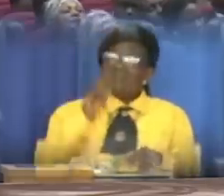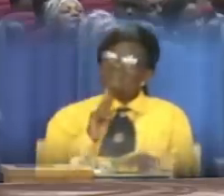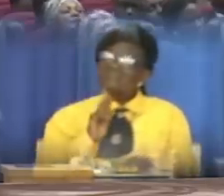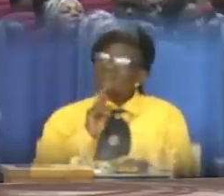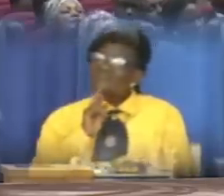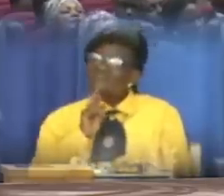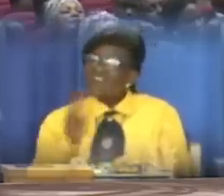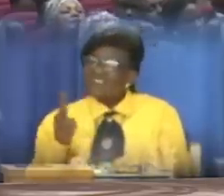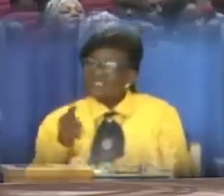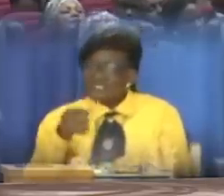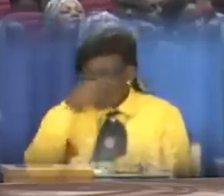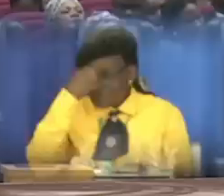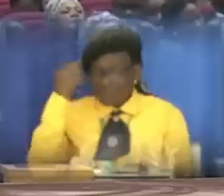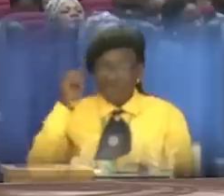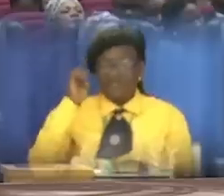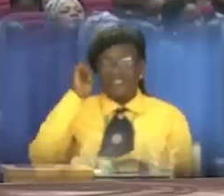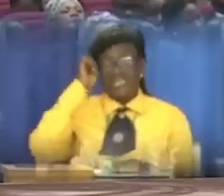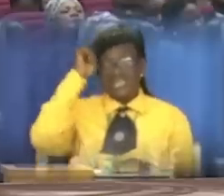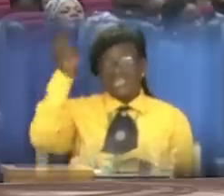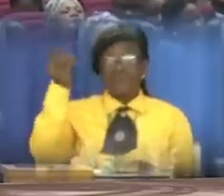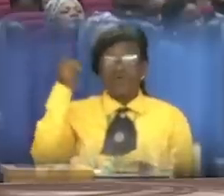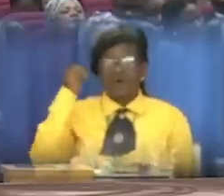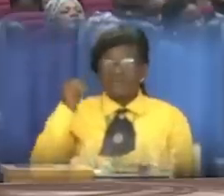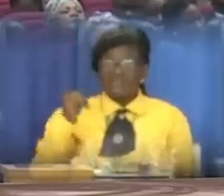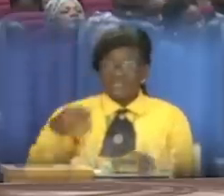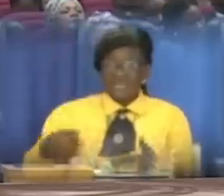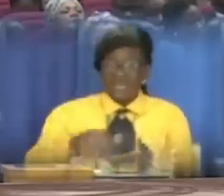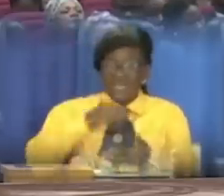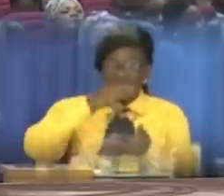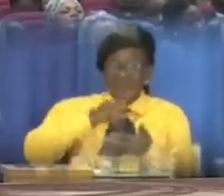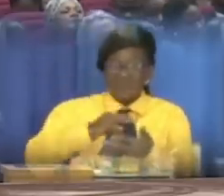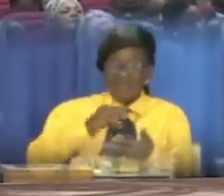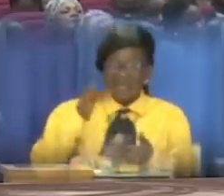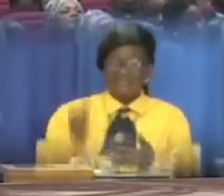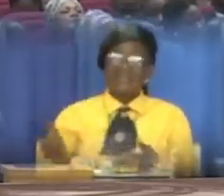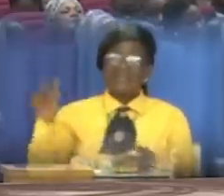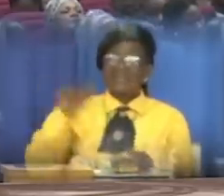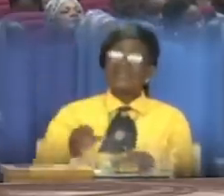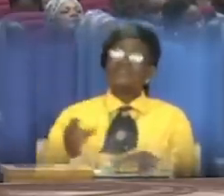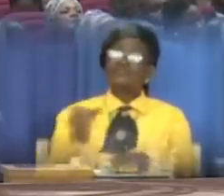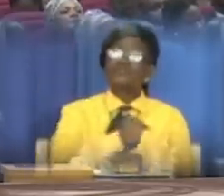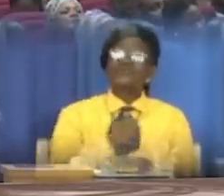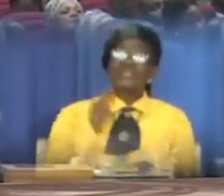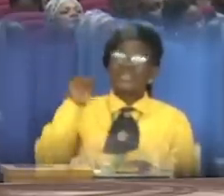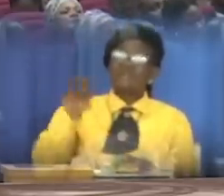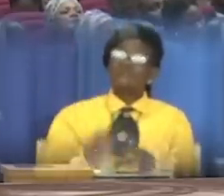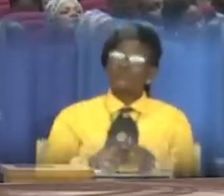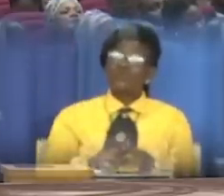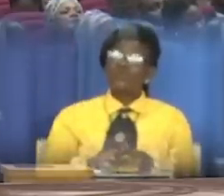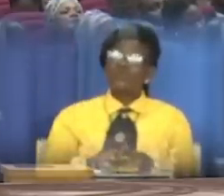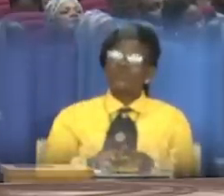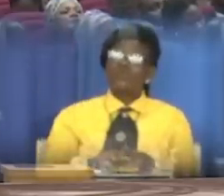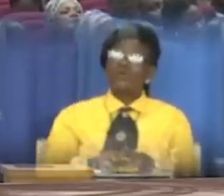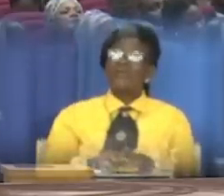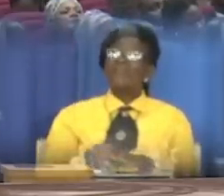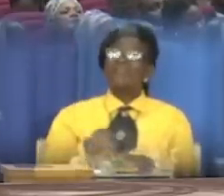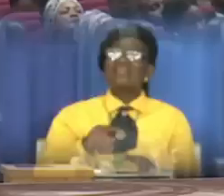Because he was wealthy, they took him to the best hospital in London.